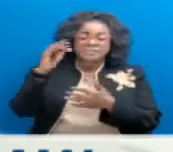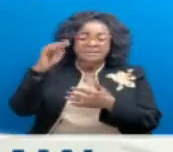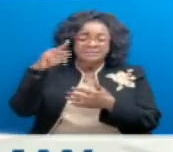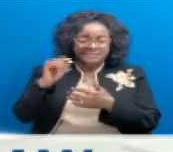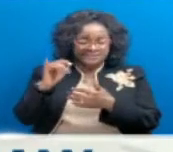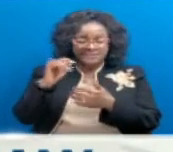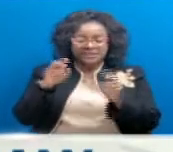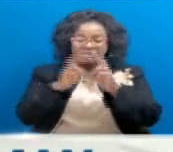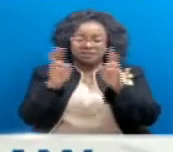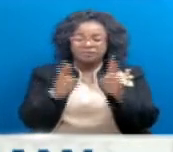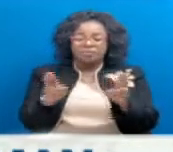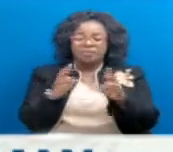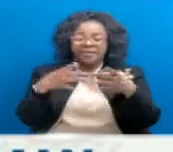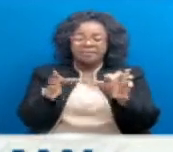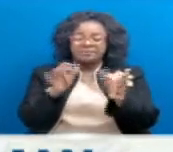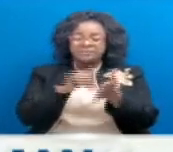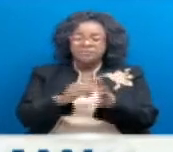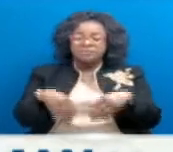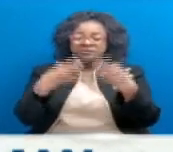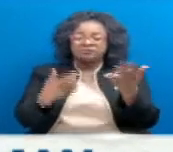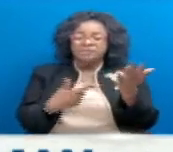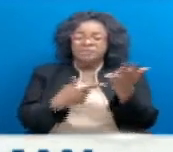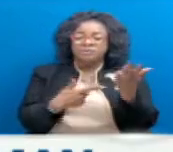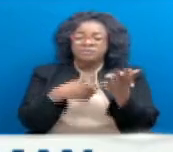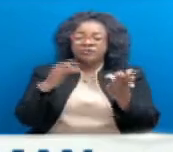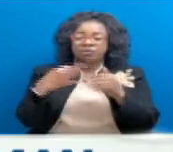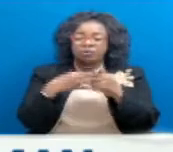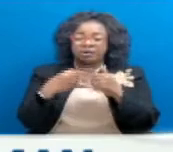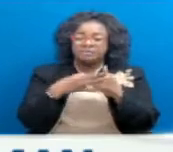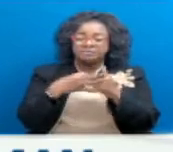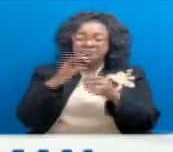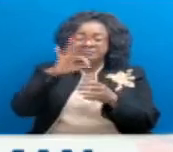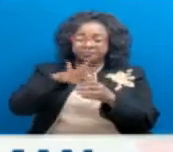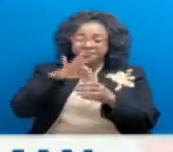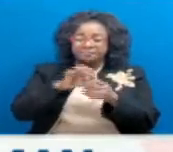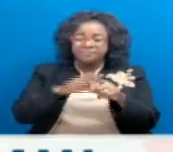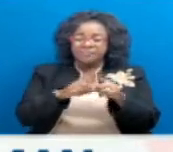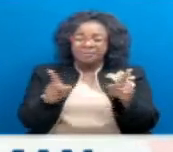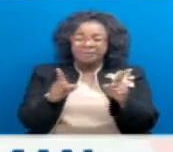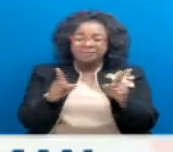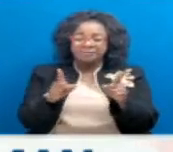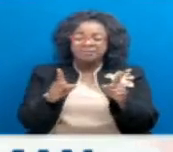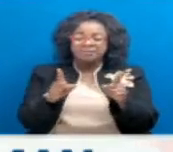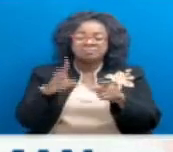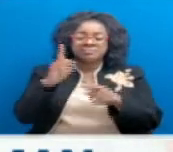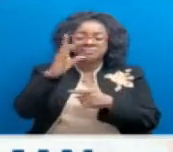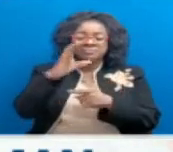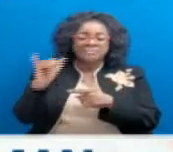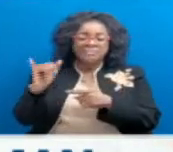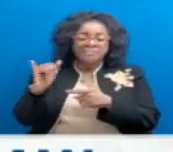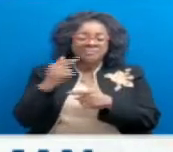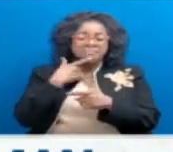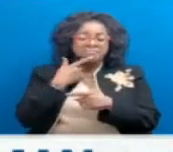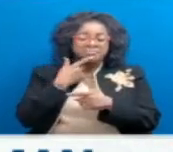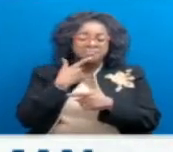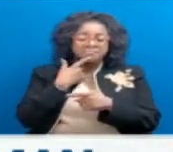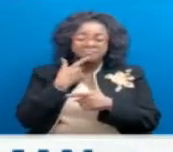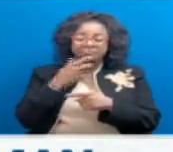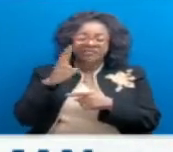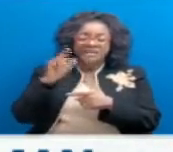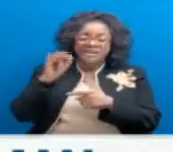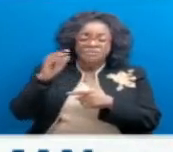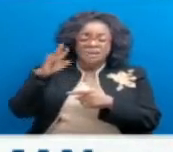the company contracted to provide election technology for the August polls. But a rejoinder by the DCI would claim that the